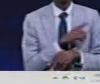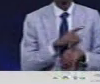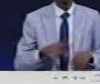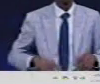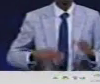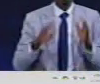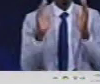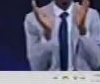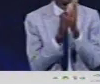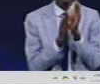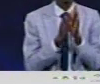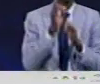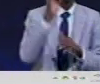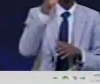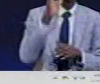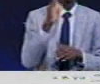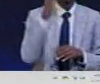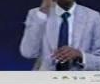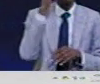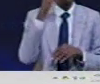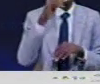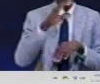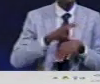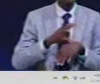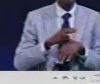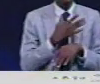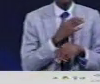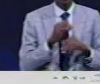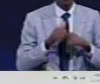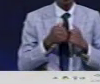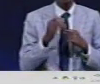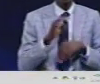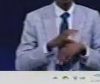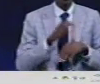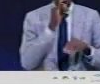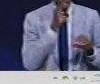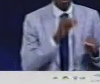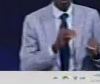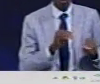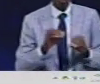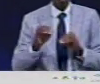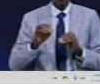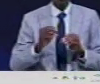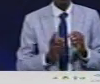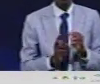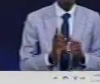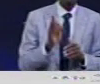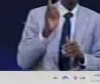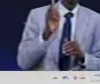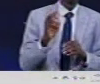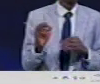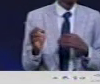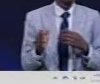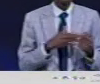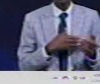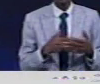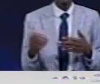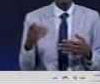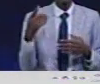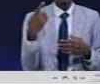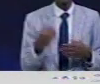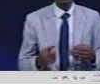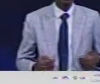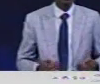despite all challenges, despite all difficulties, despite all trials. The church is marching